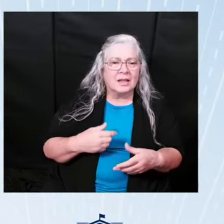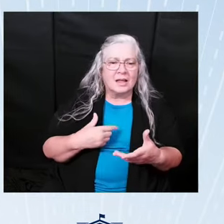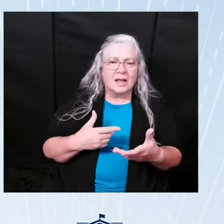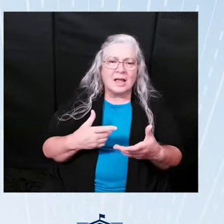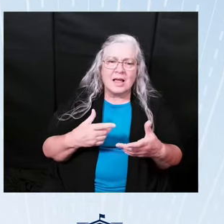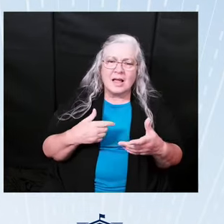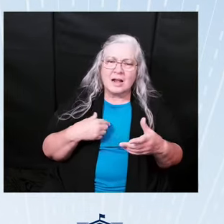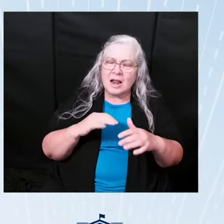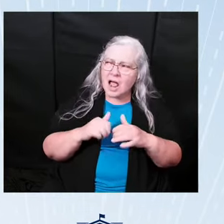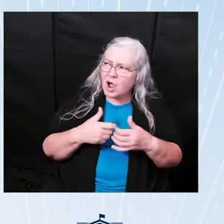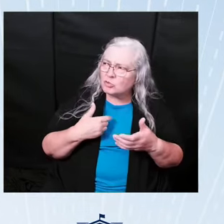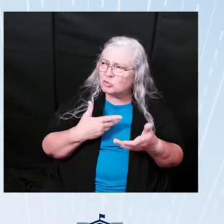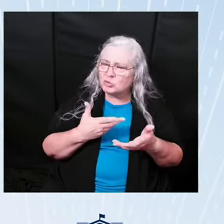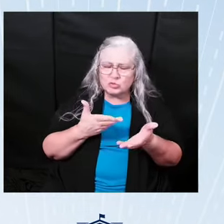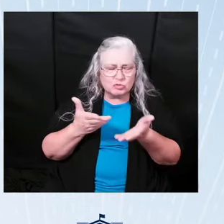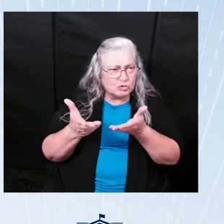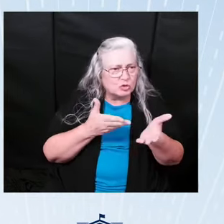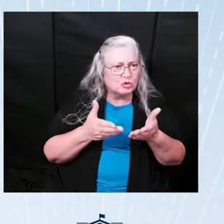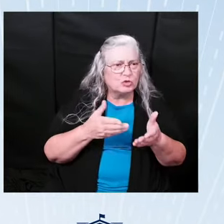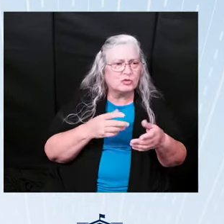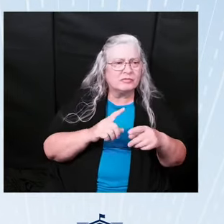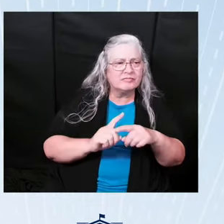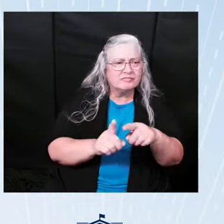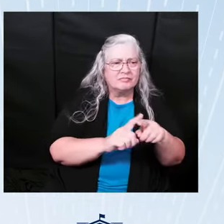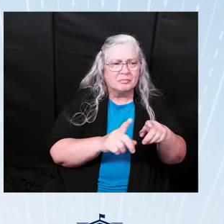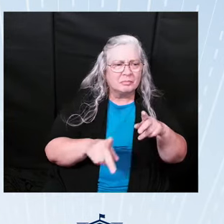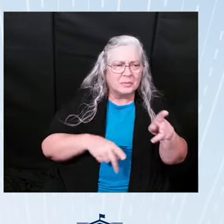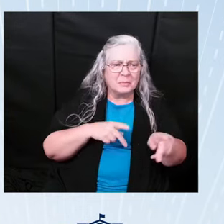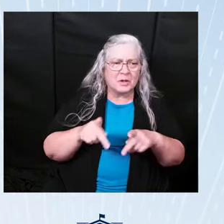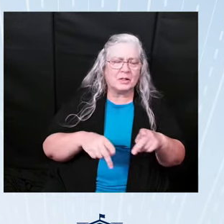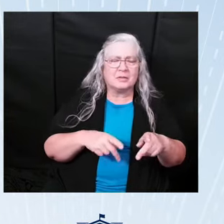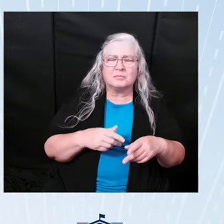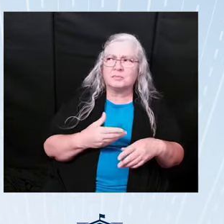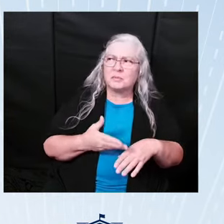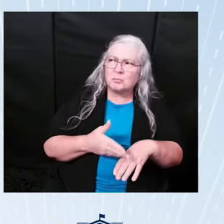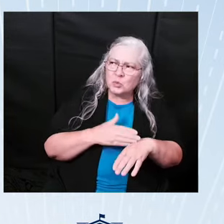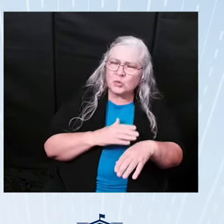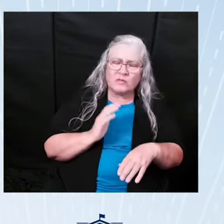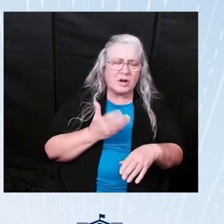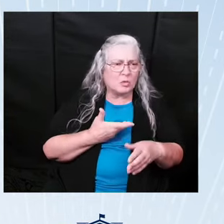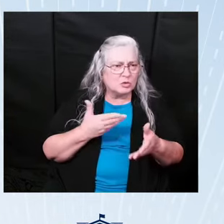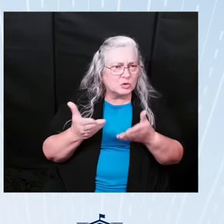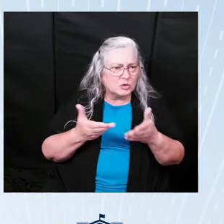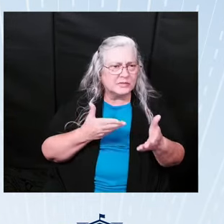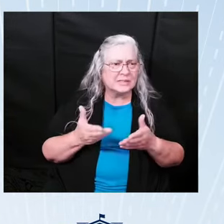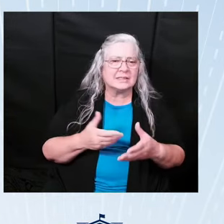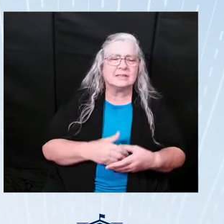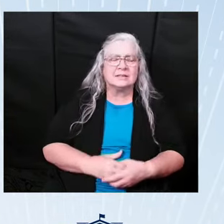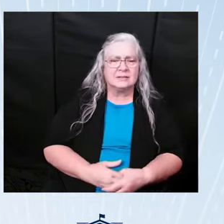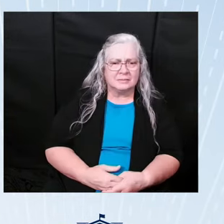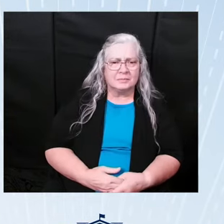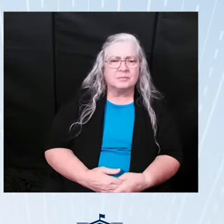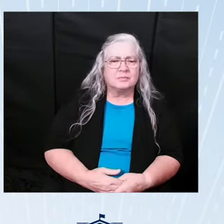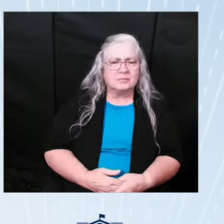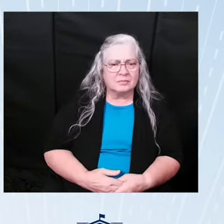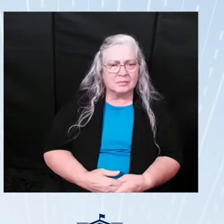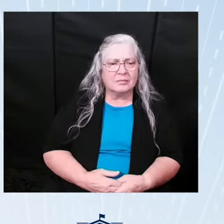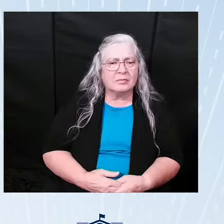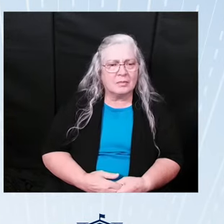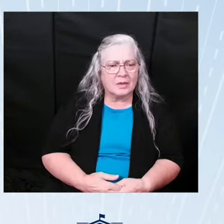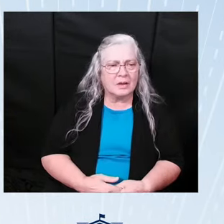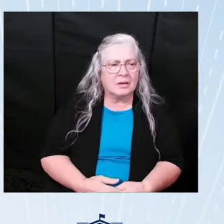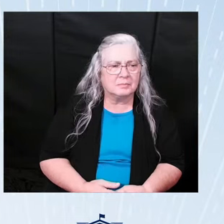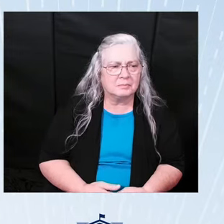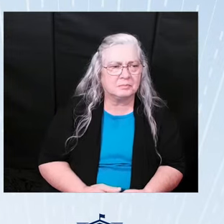have a tremendous challenge, as Ali pointed out, but we also, I loved his notion of let's lean into the hope, because I think